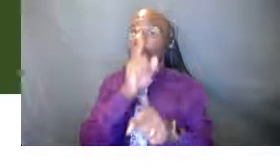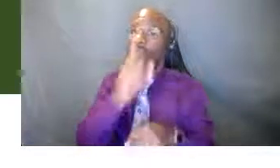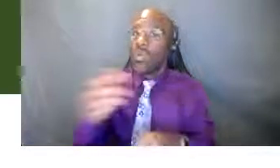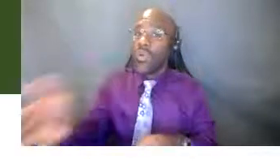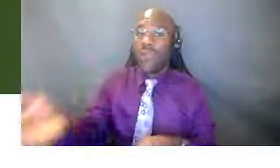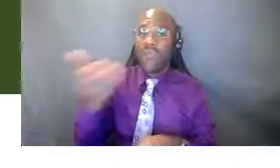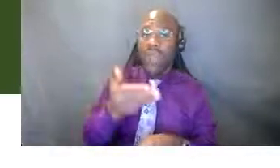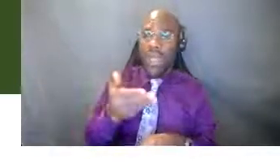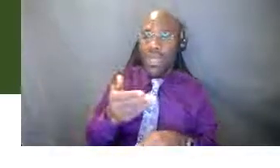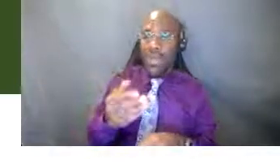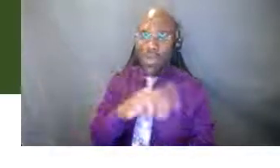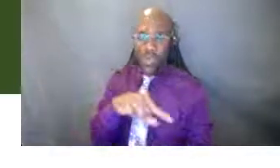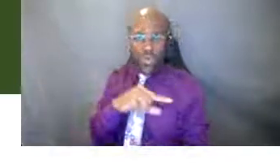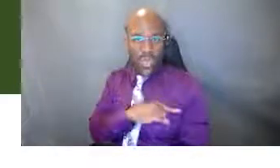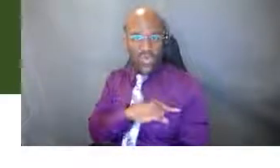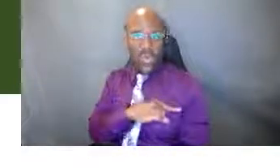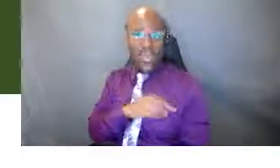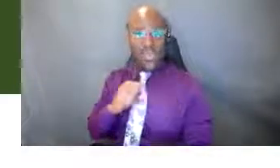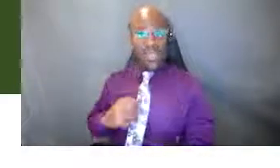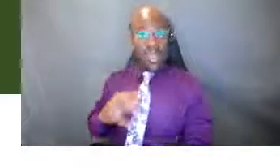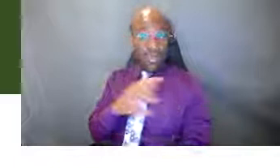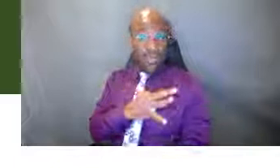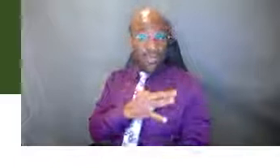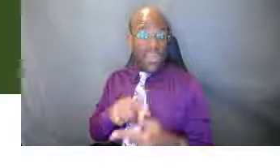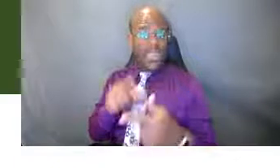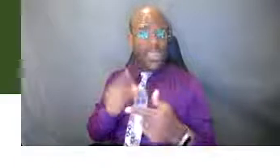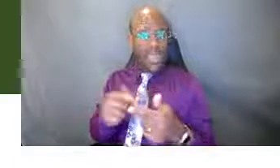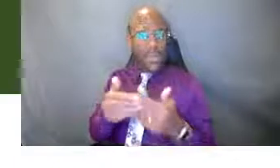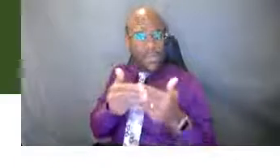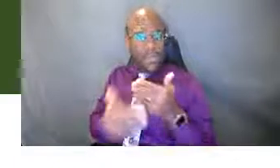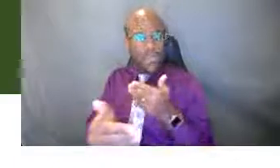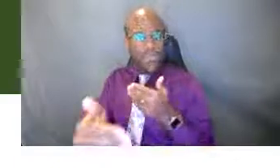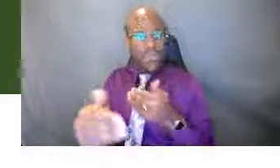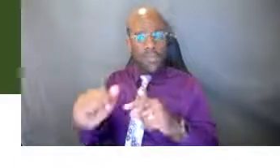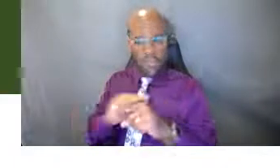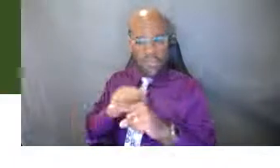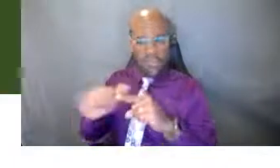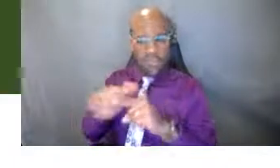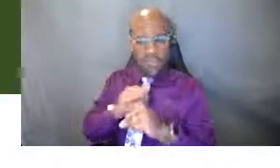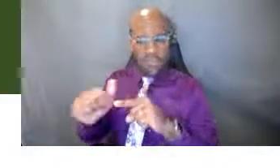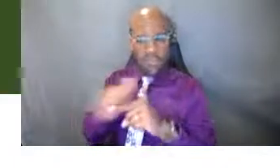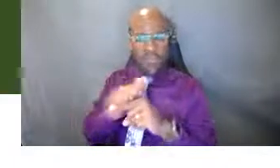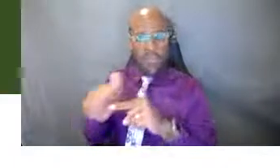making sure they have adequate training to assist with crisis response.